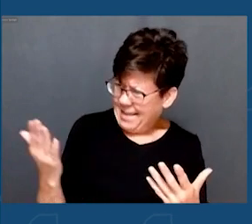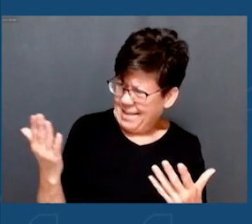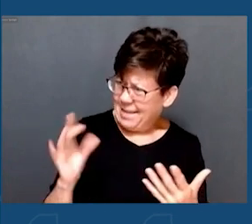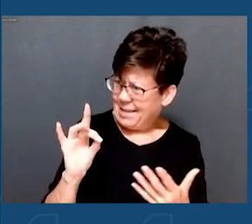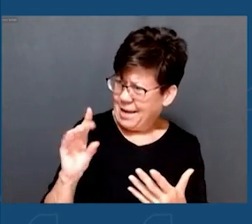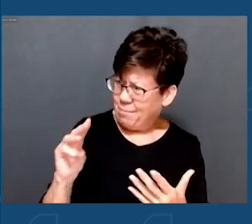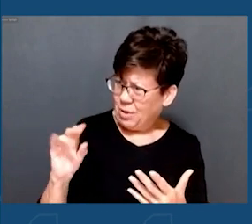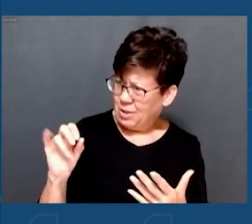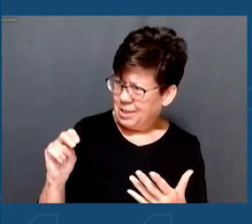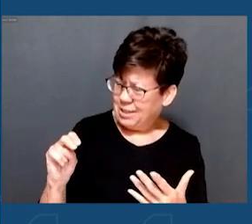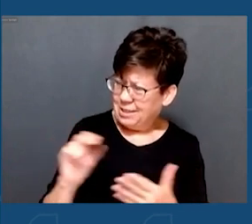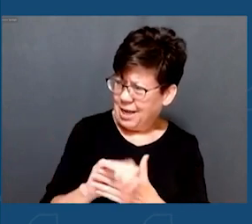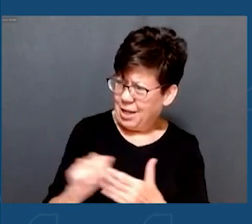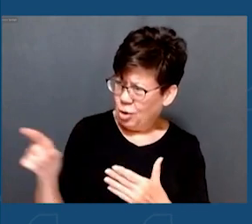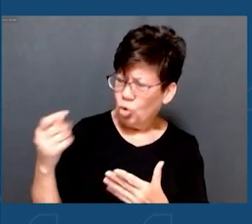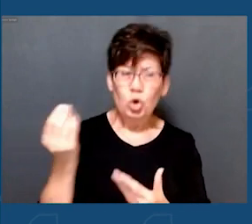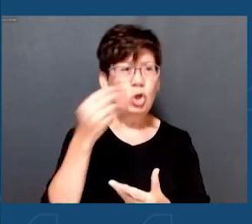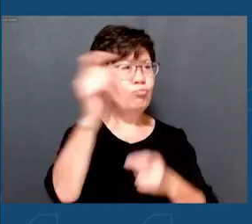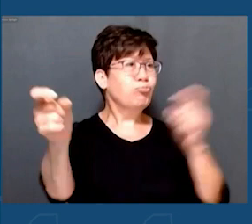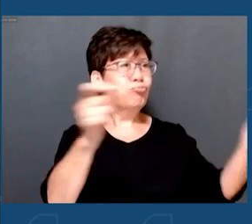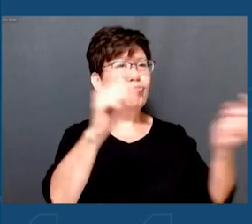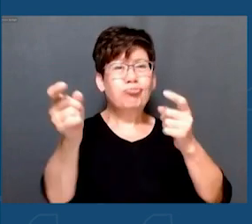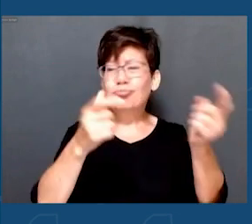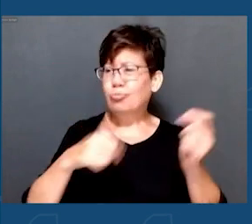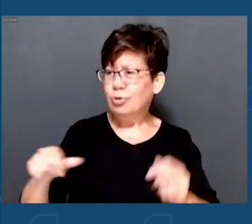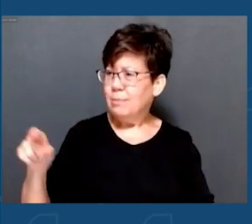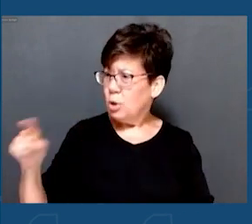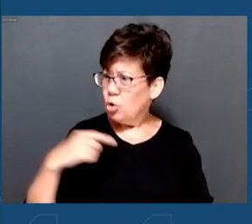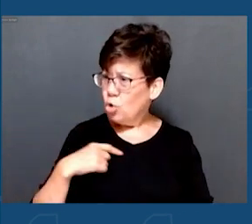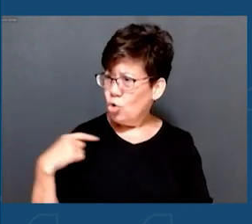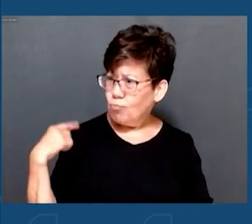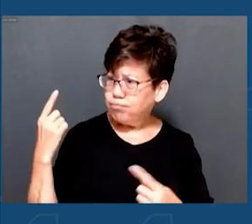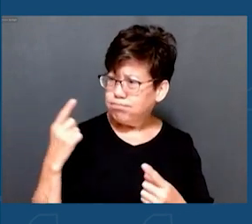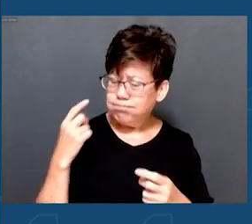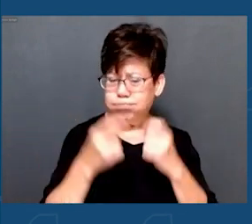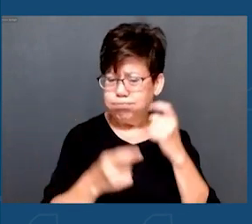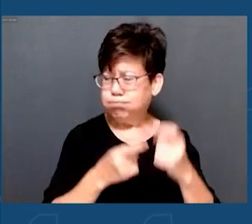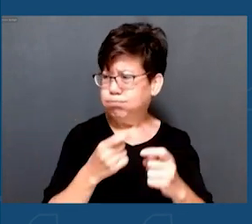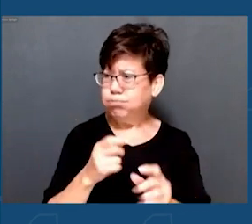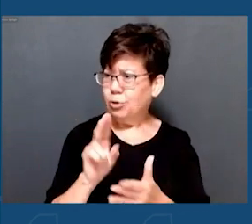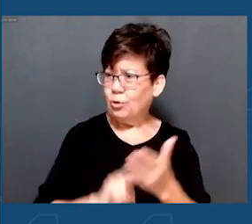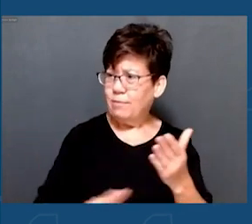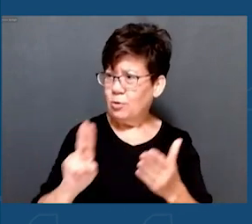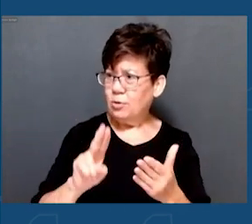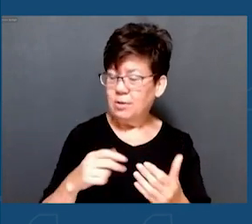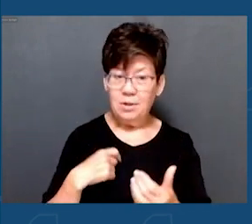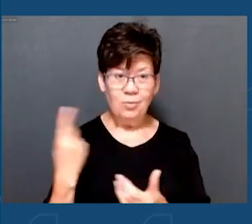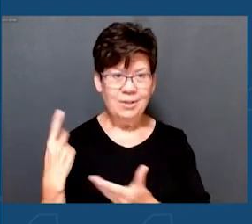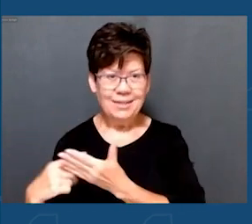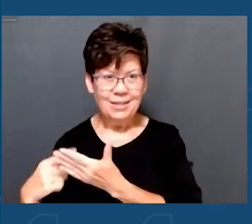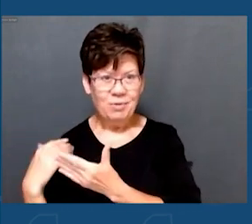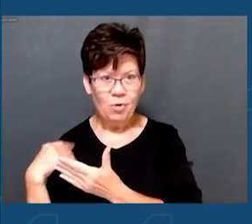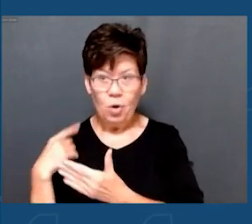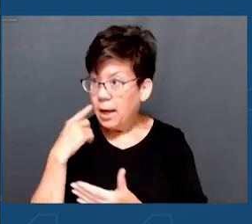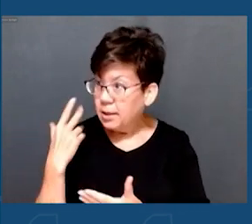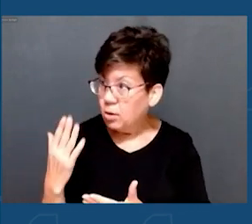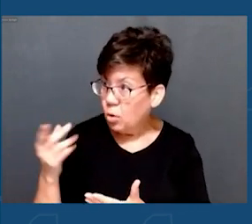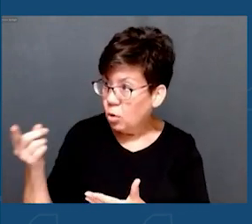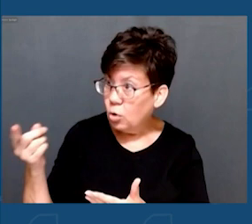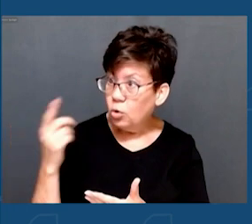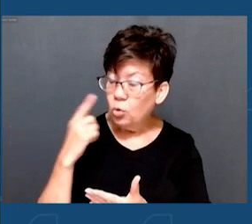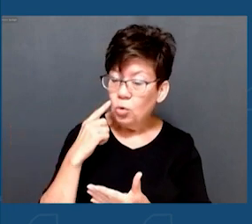and you have been so generous to the university. And we talked about the fact that, I didn't know this, you were the ones who came up with the gift to